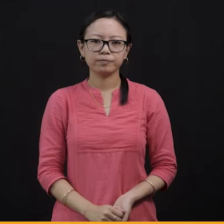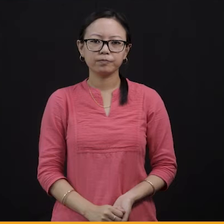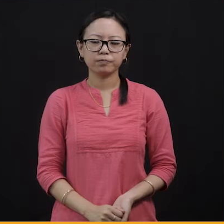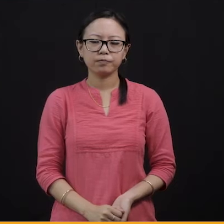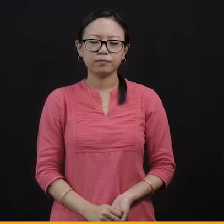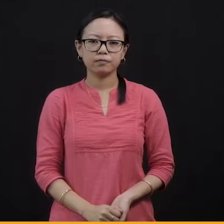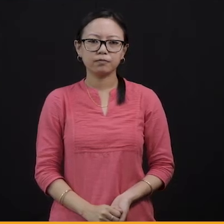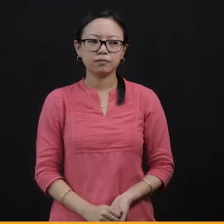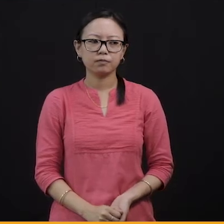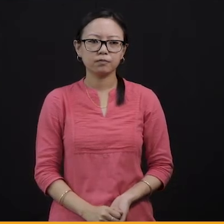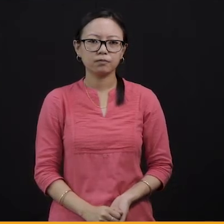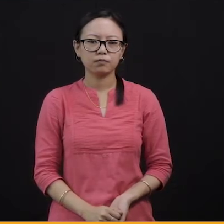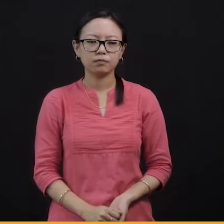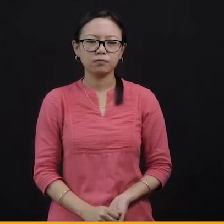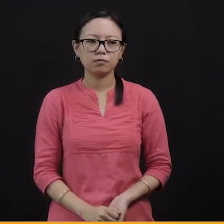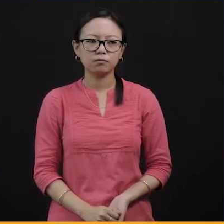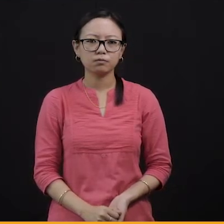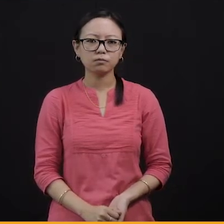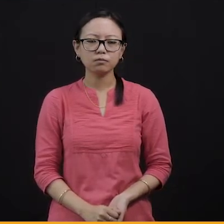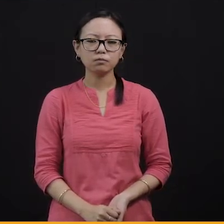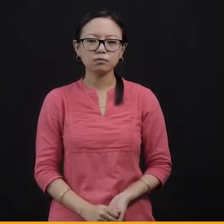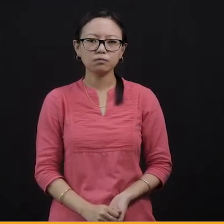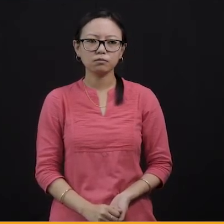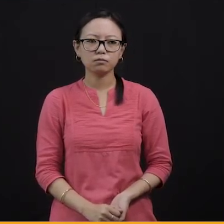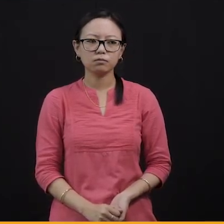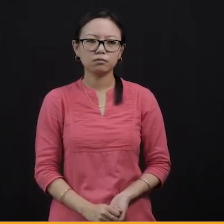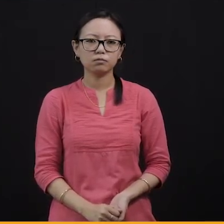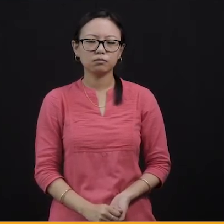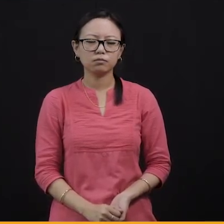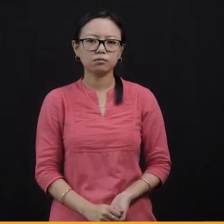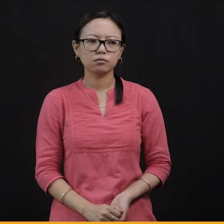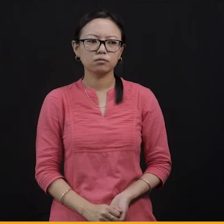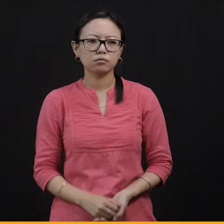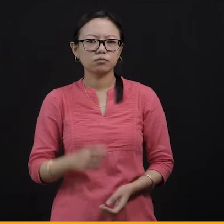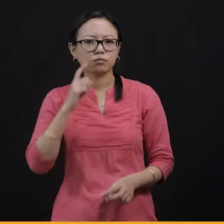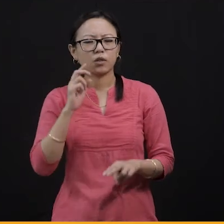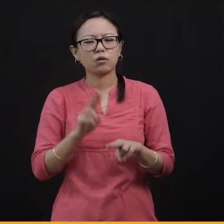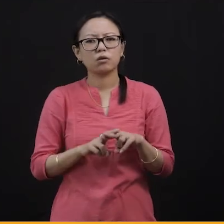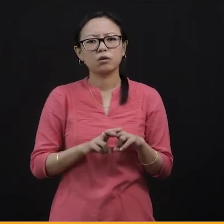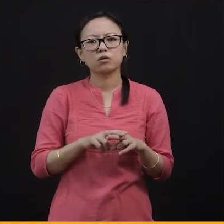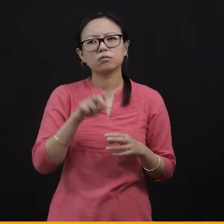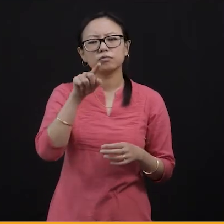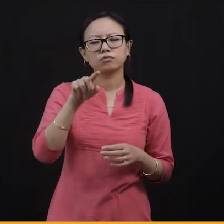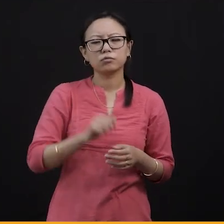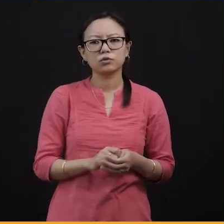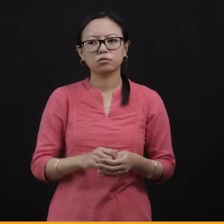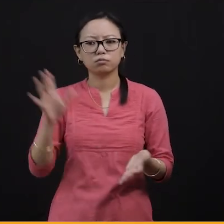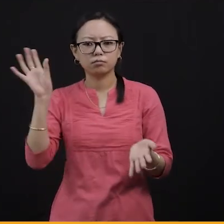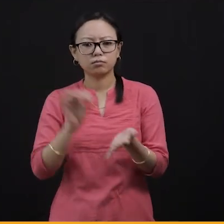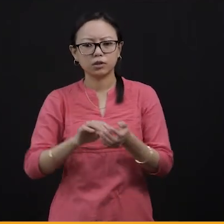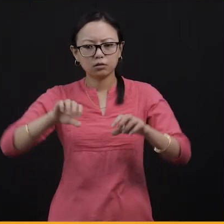here. Okay, and now students, if you break this